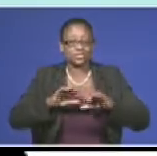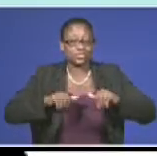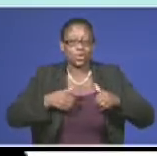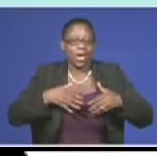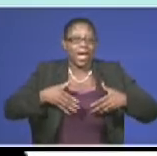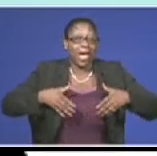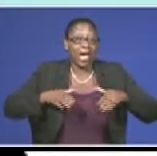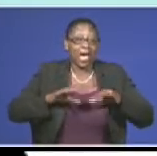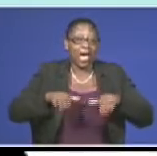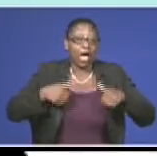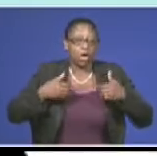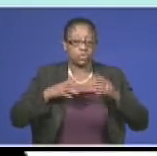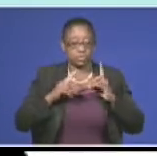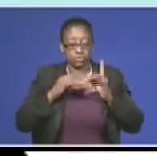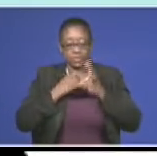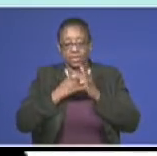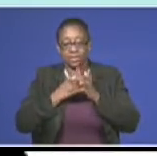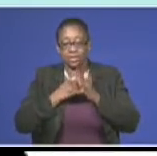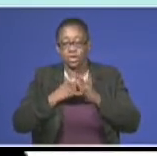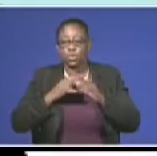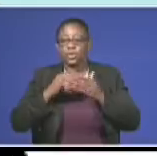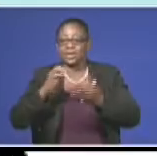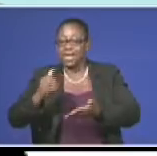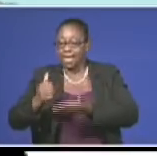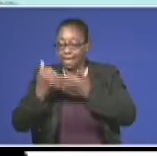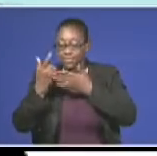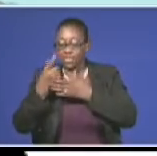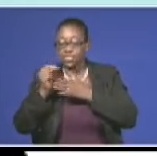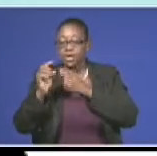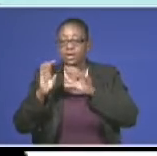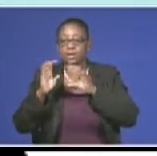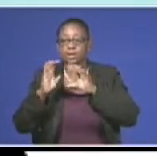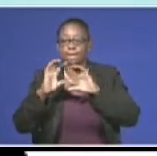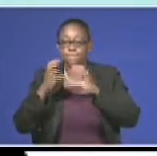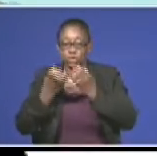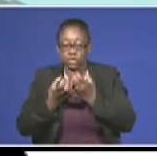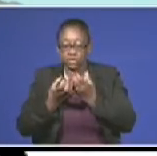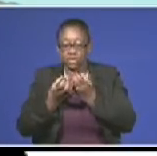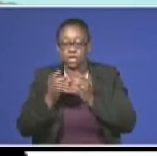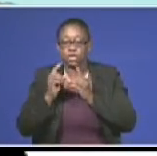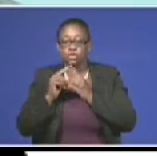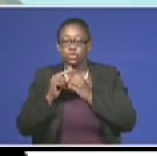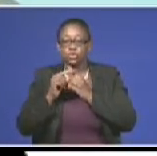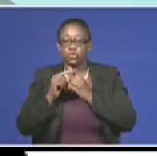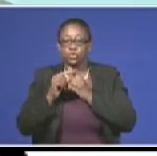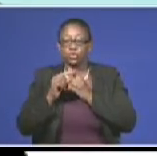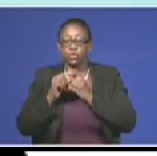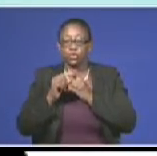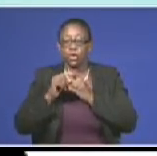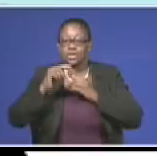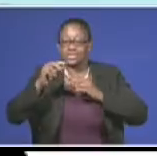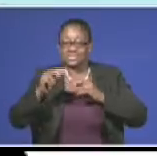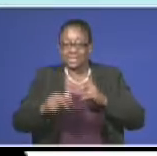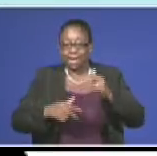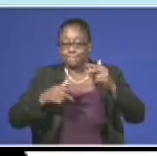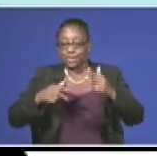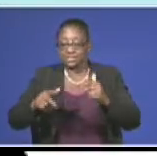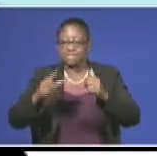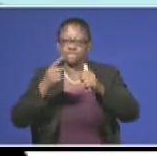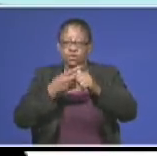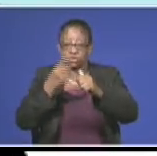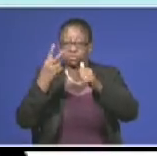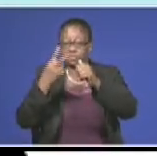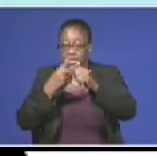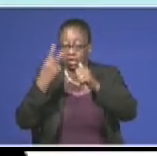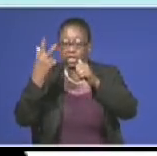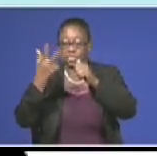will actually help the community to take a step-by-step approach, and we hope to run a